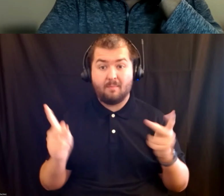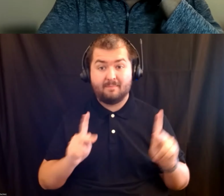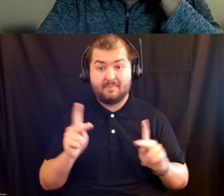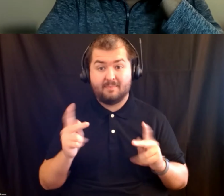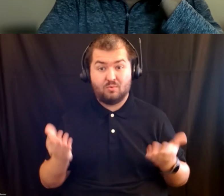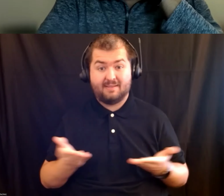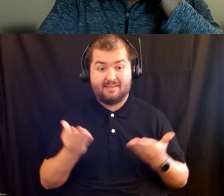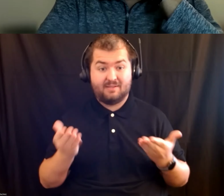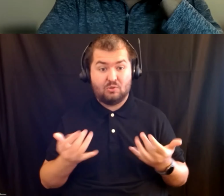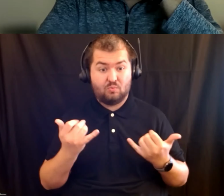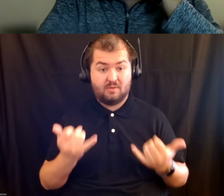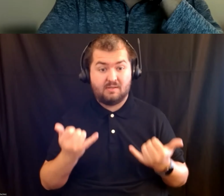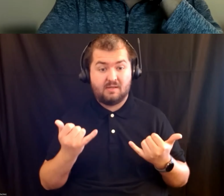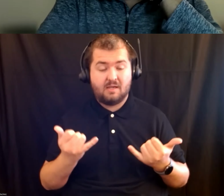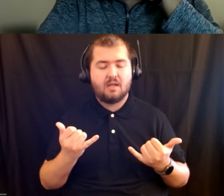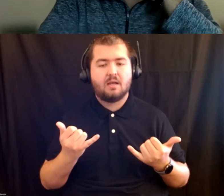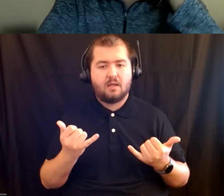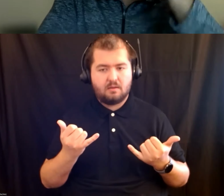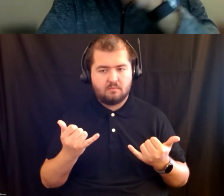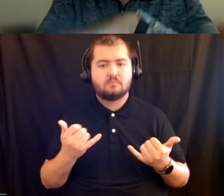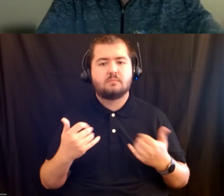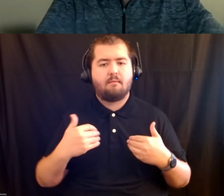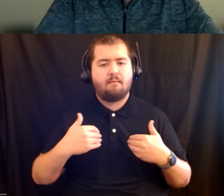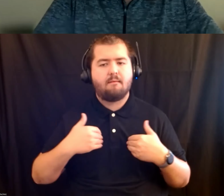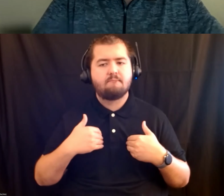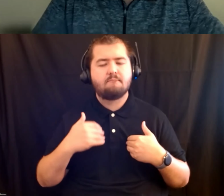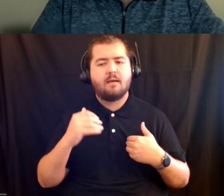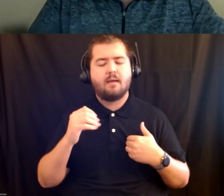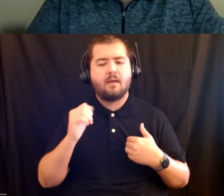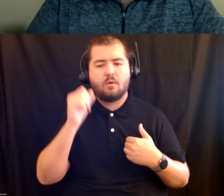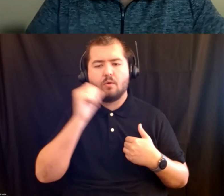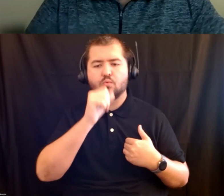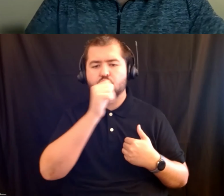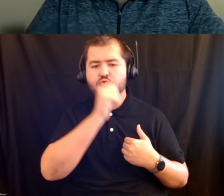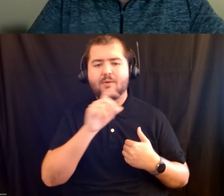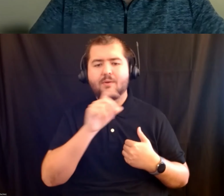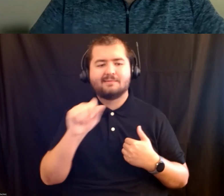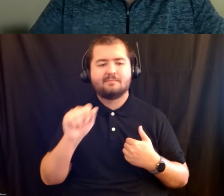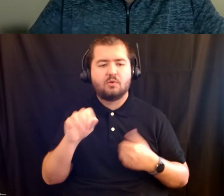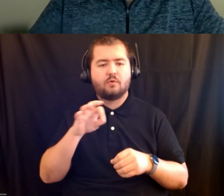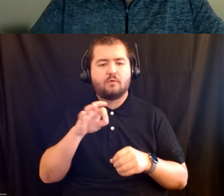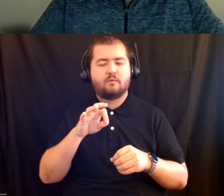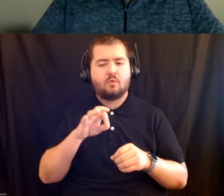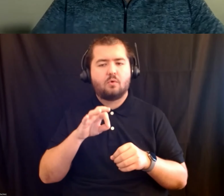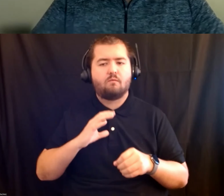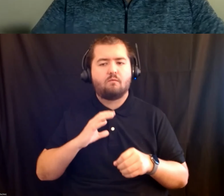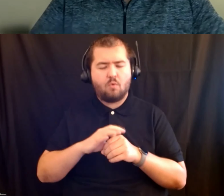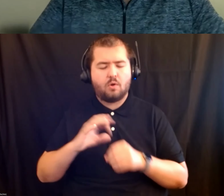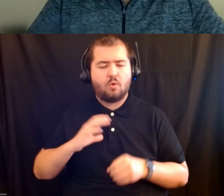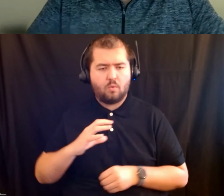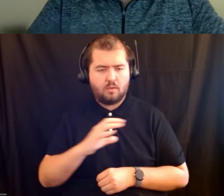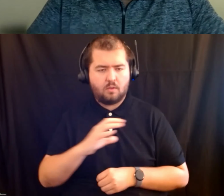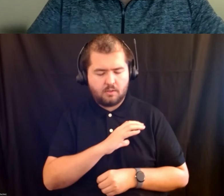today. We have an Arizona Disability Voter Coalition group that we've been together for many years. Bill is a part of